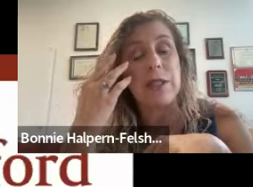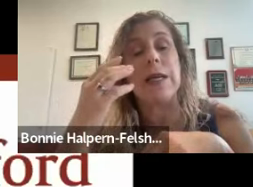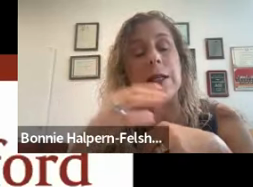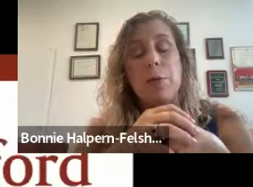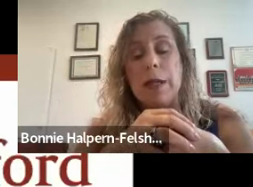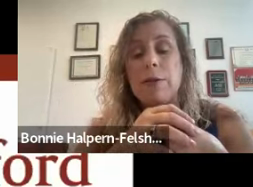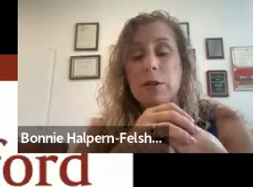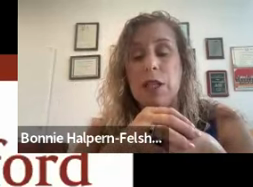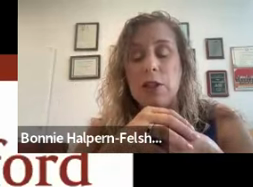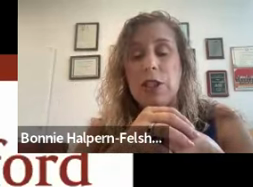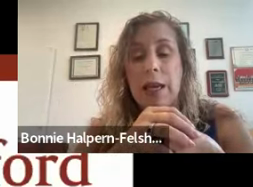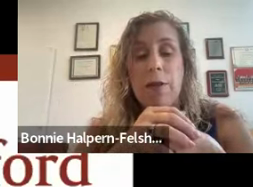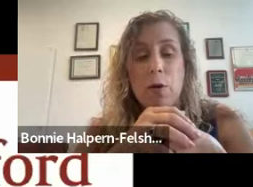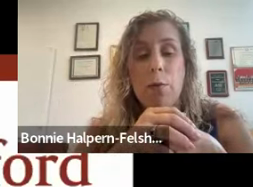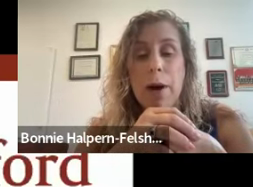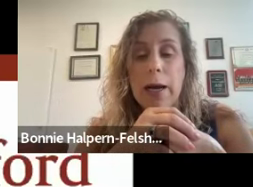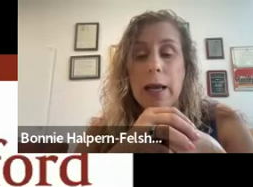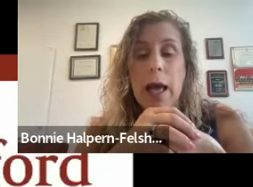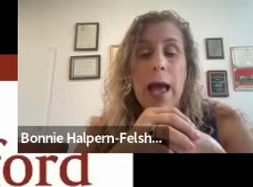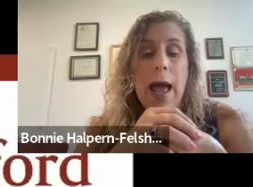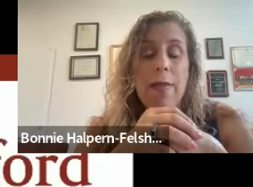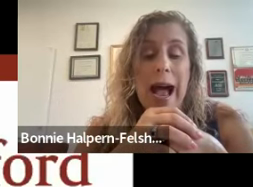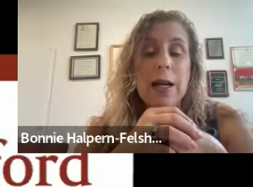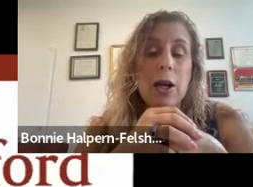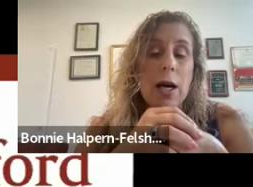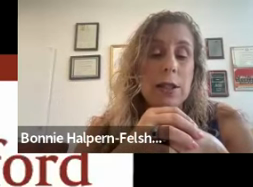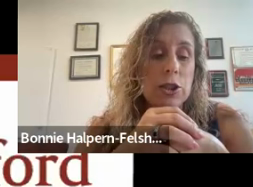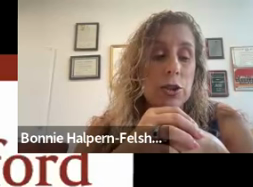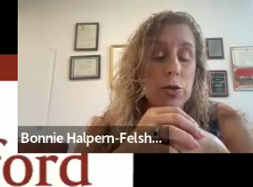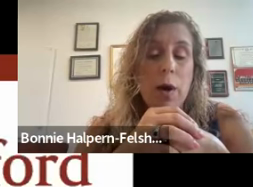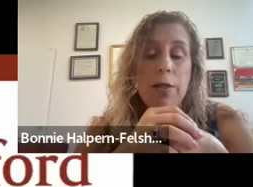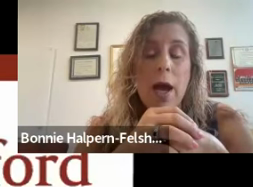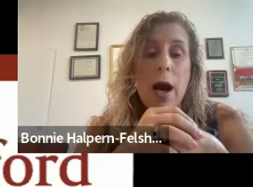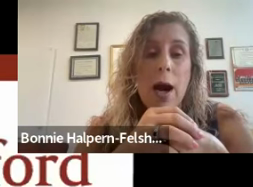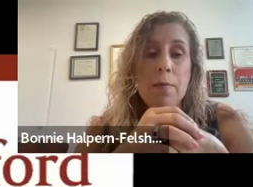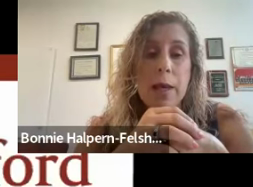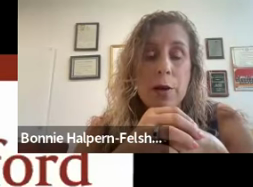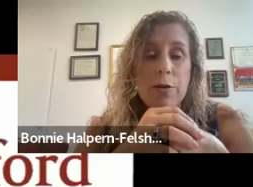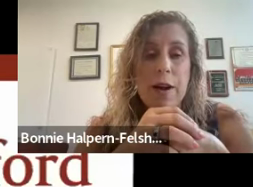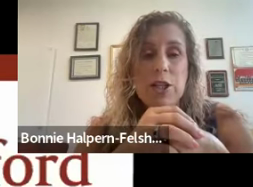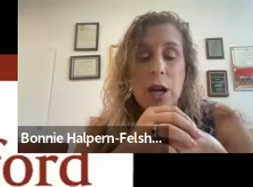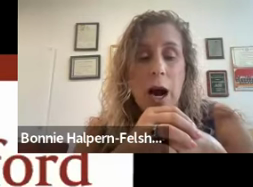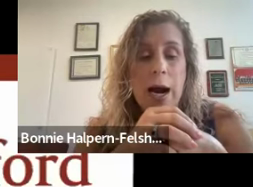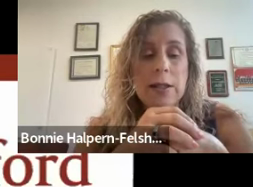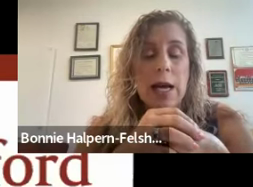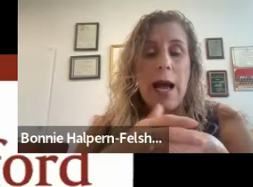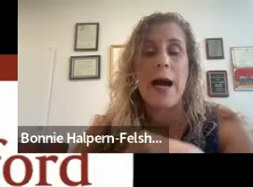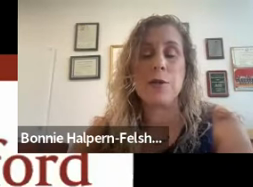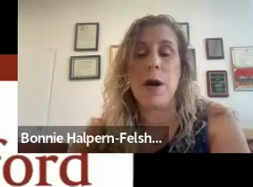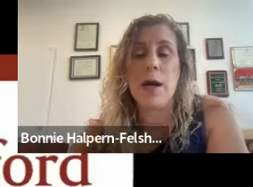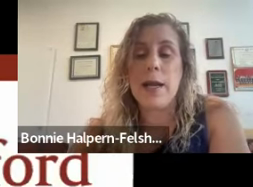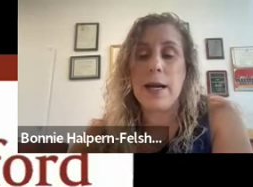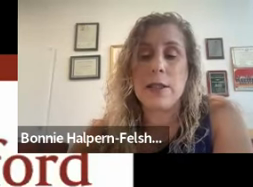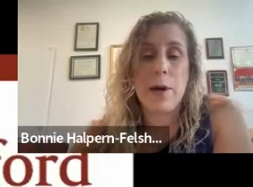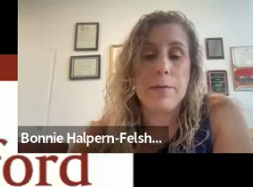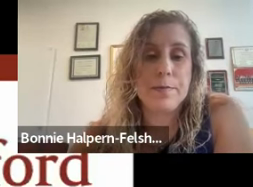actually have detectable levels of THC in their own body. And that can cause issues with ear infection, eyes,